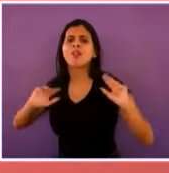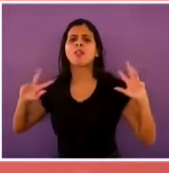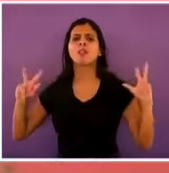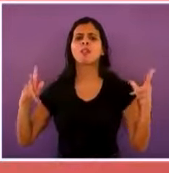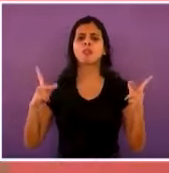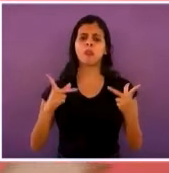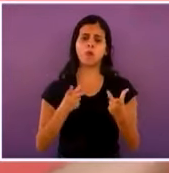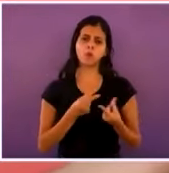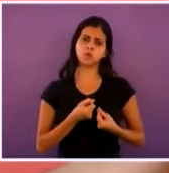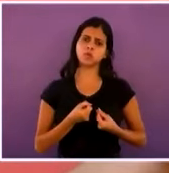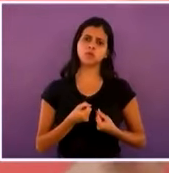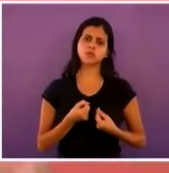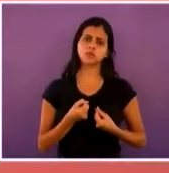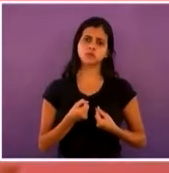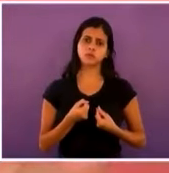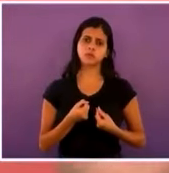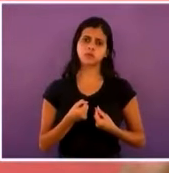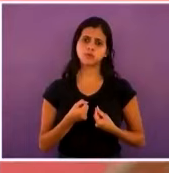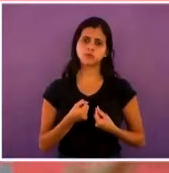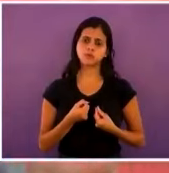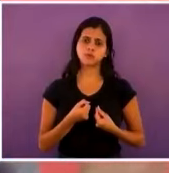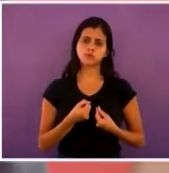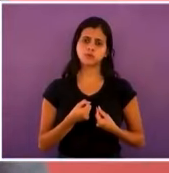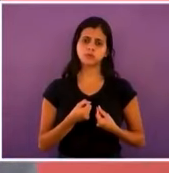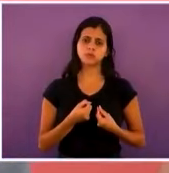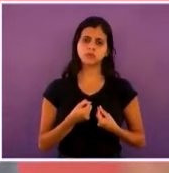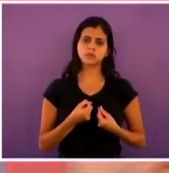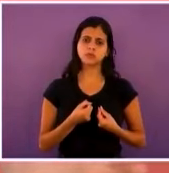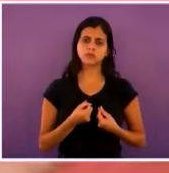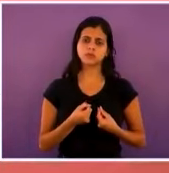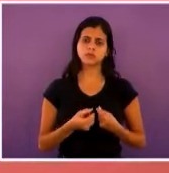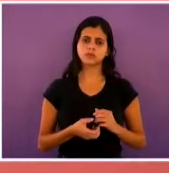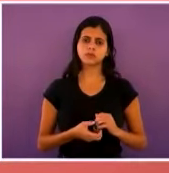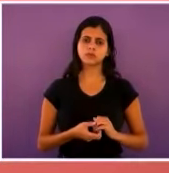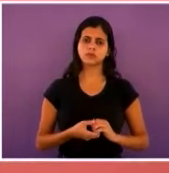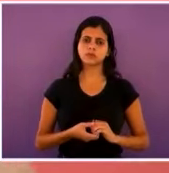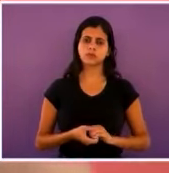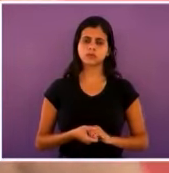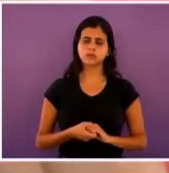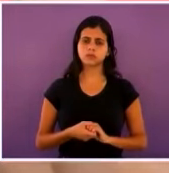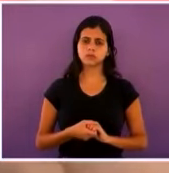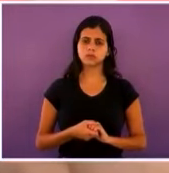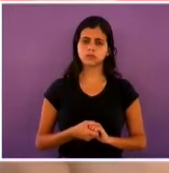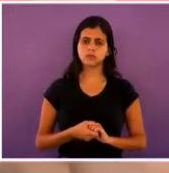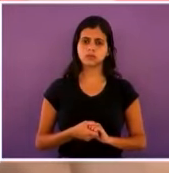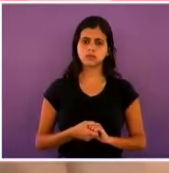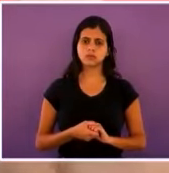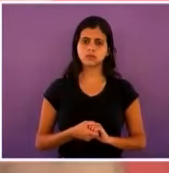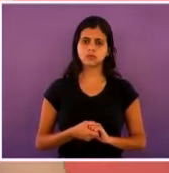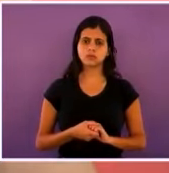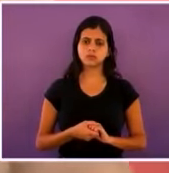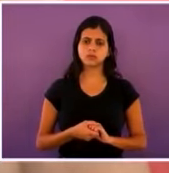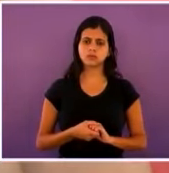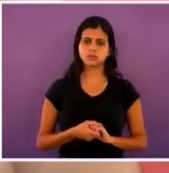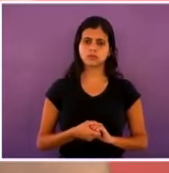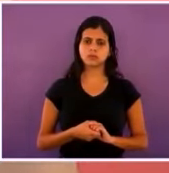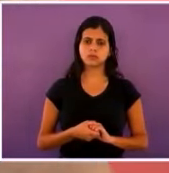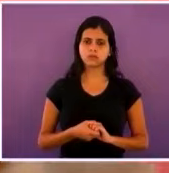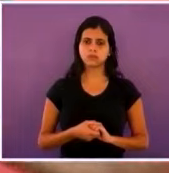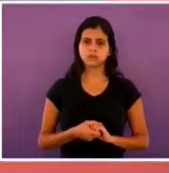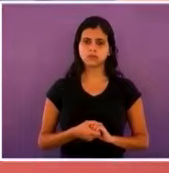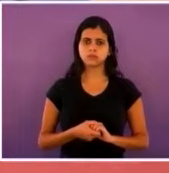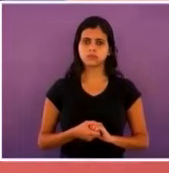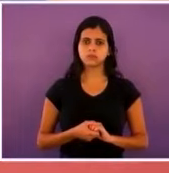And this view of unity is very well captured by the way in which